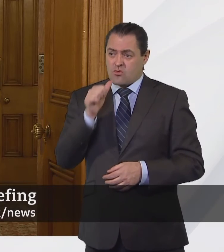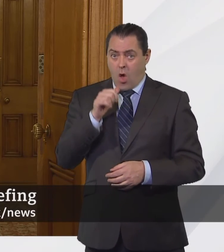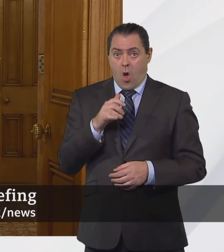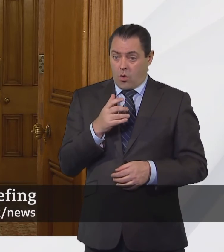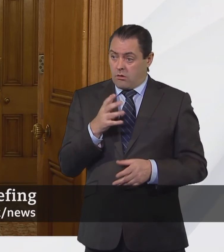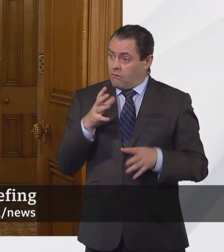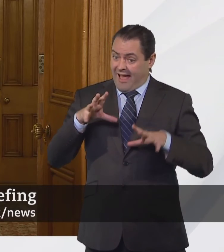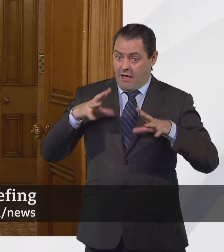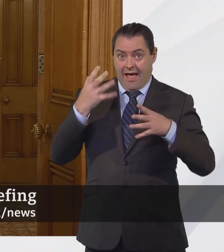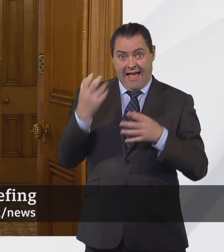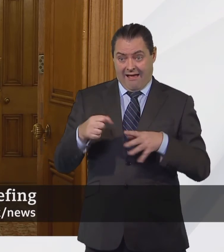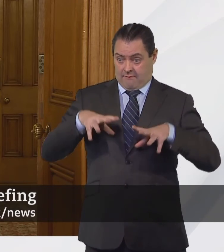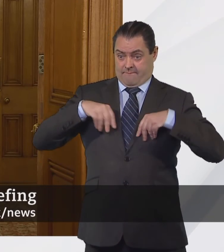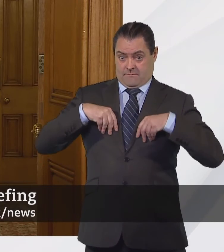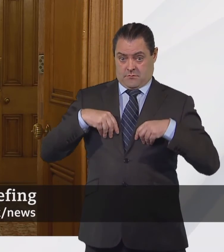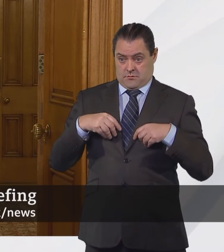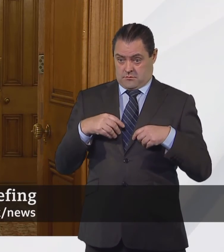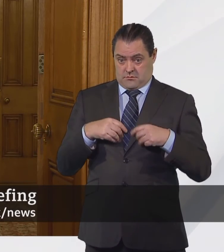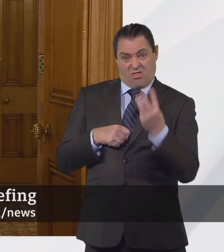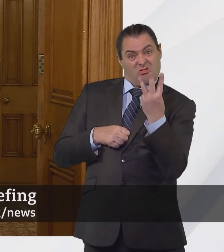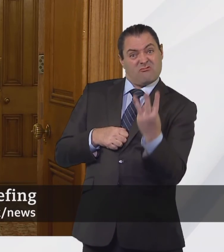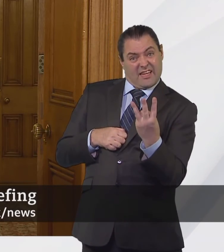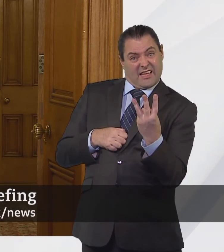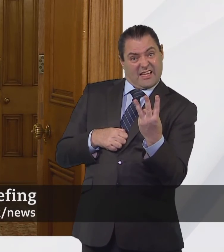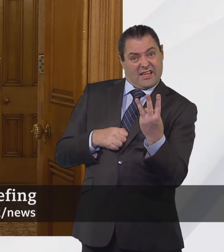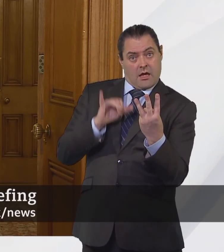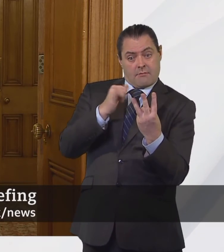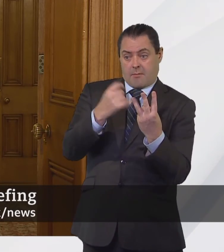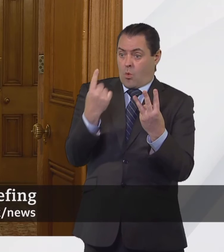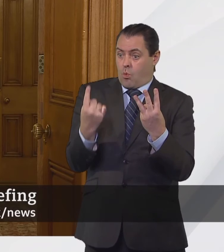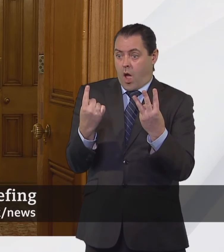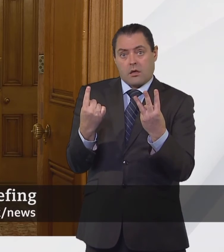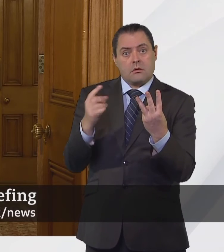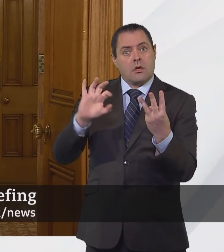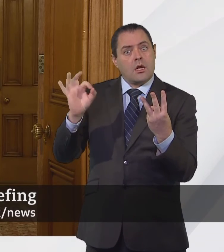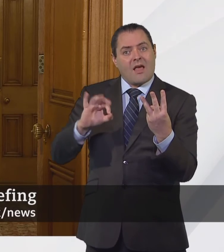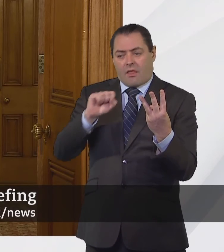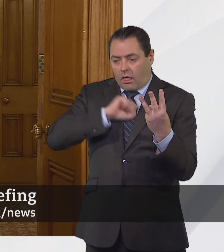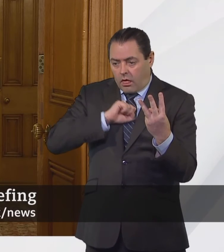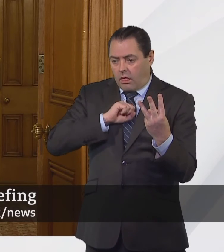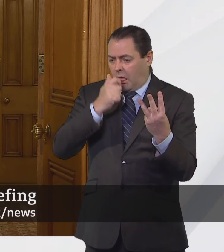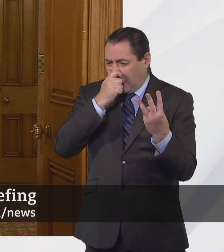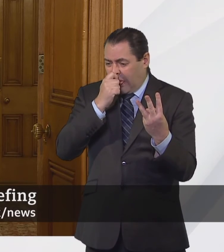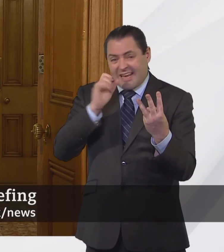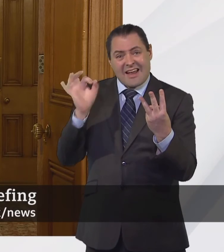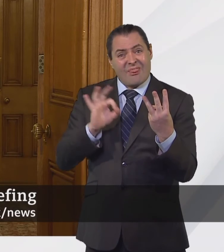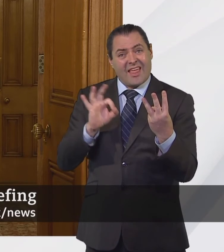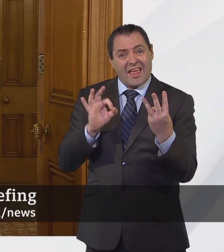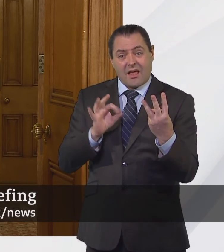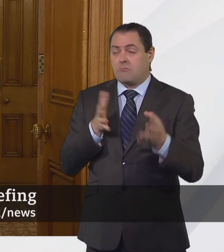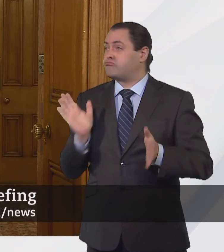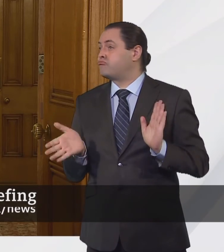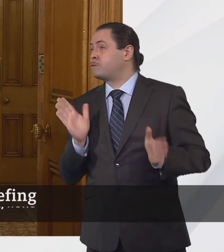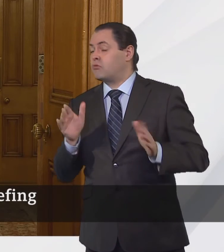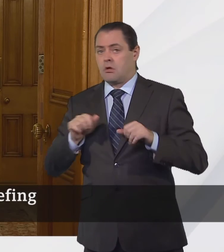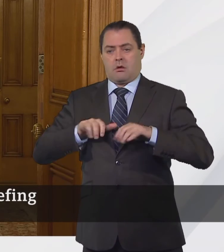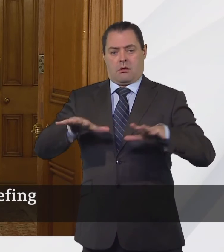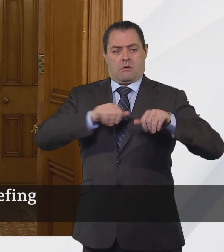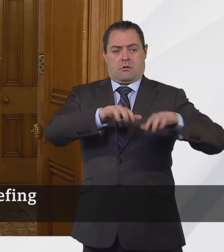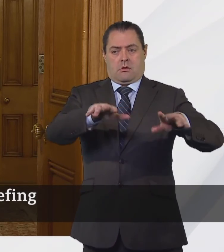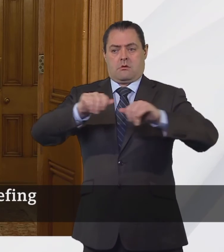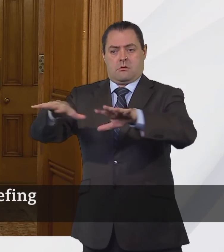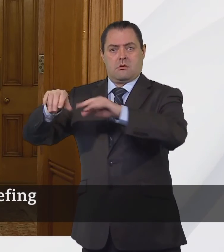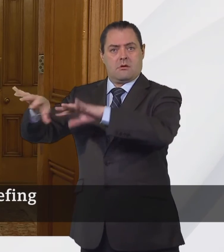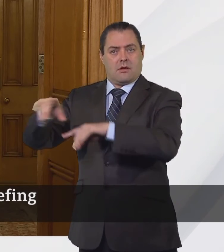symptoms at all and may be spreading the disease without even knowing that they've got it. The only way to